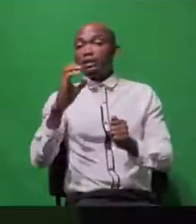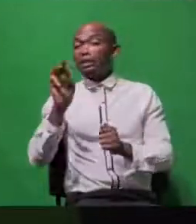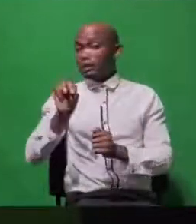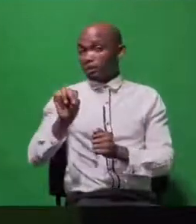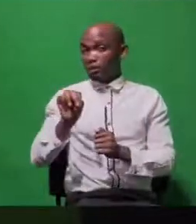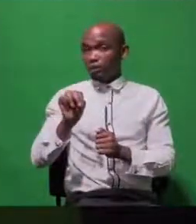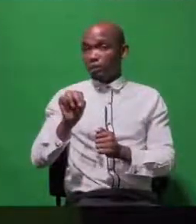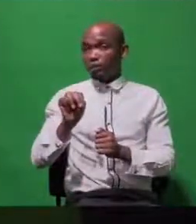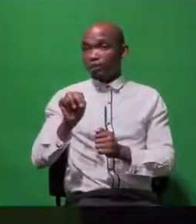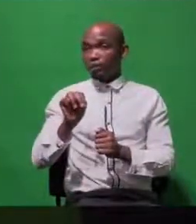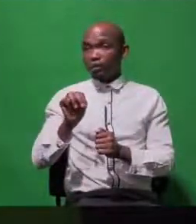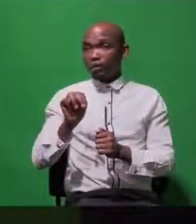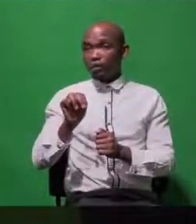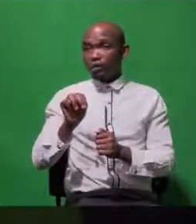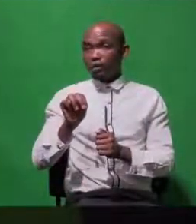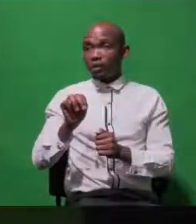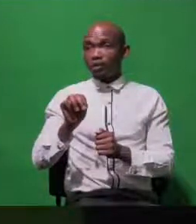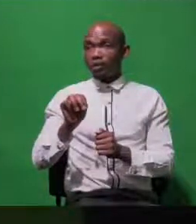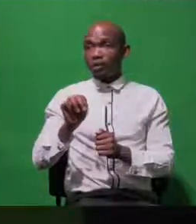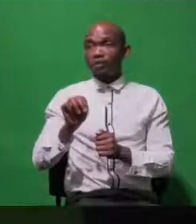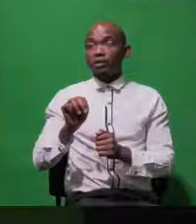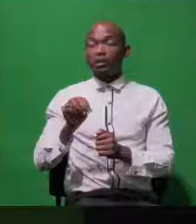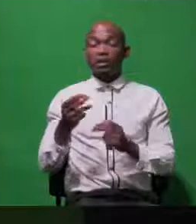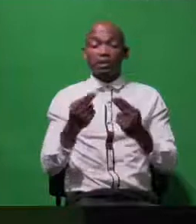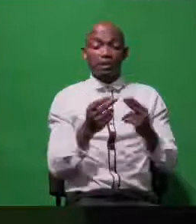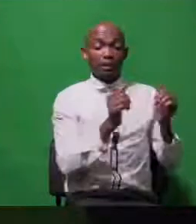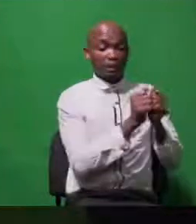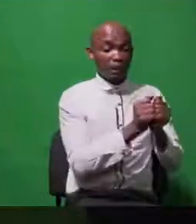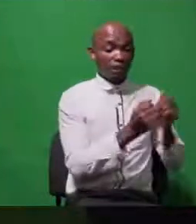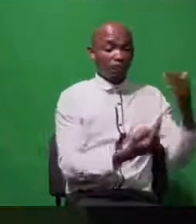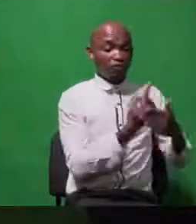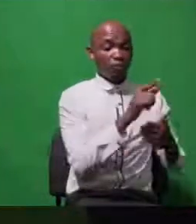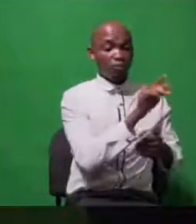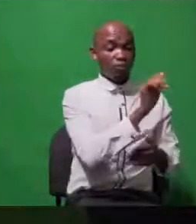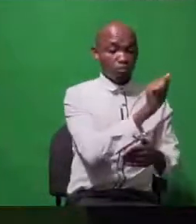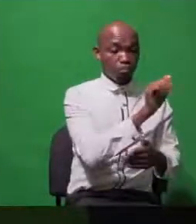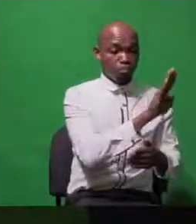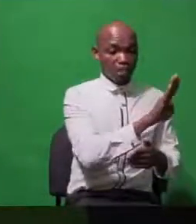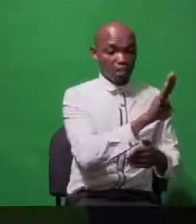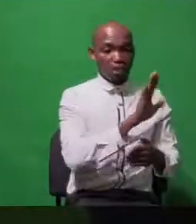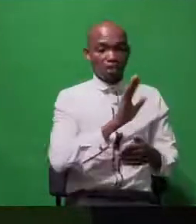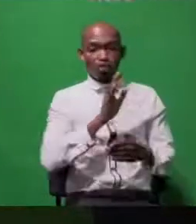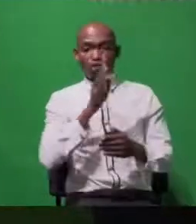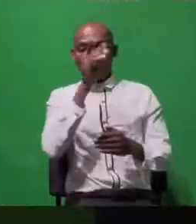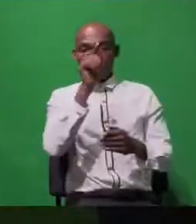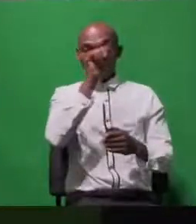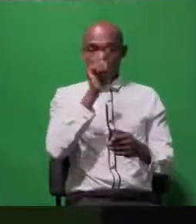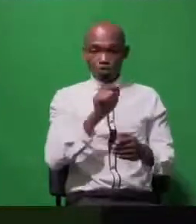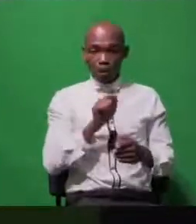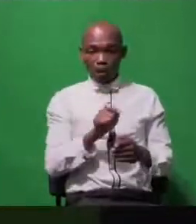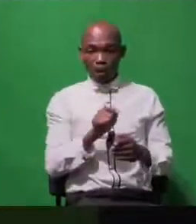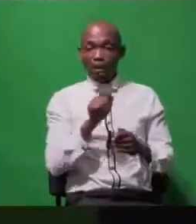this is 10 up to this point, and also there will be another 10. So the position of